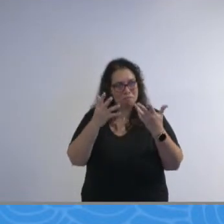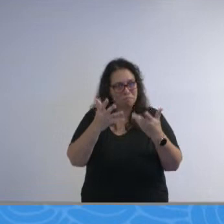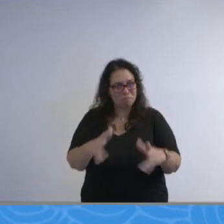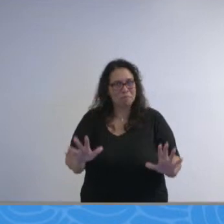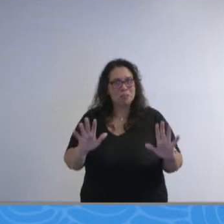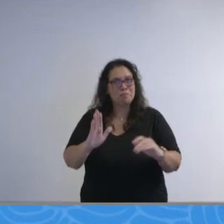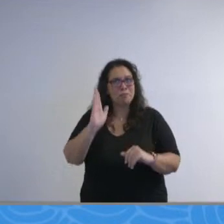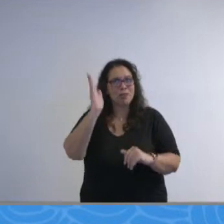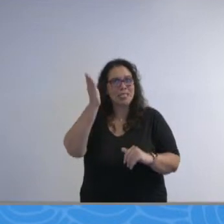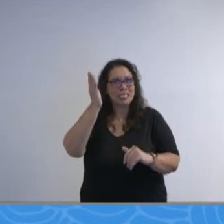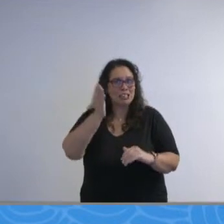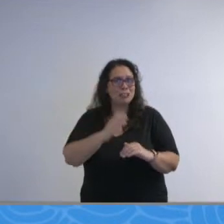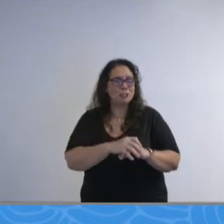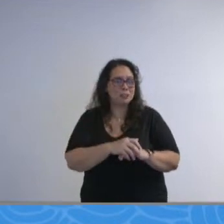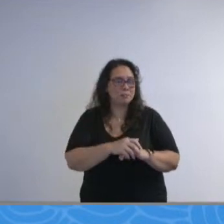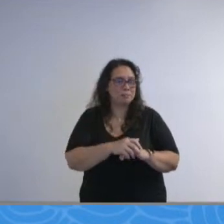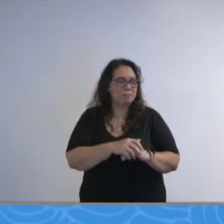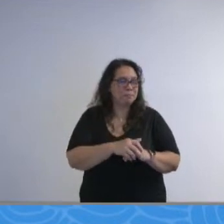presentation.